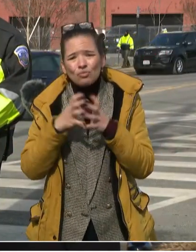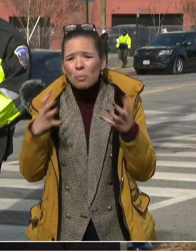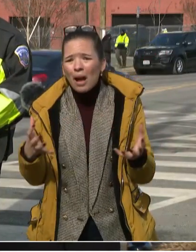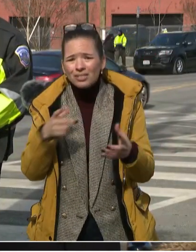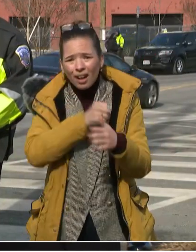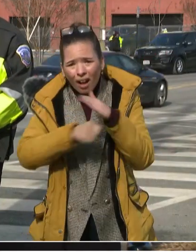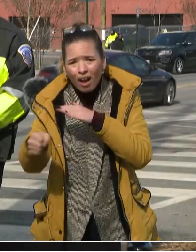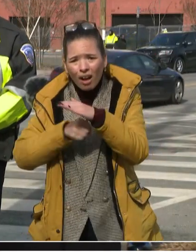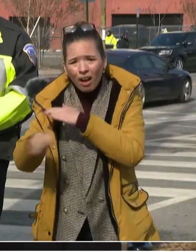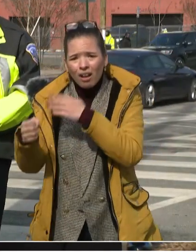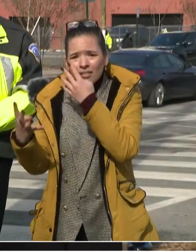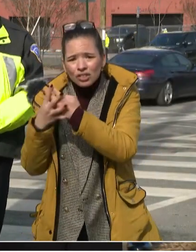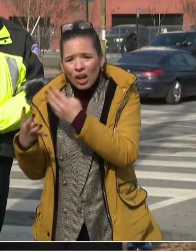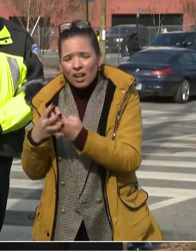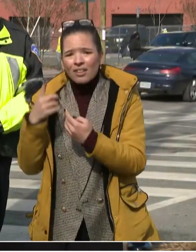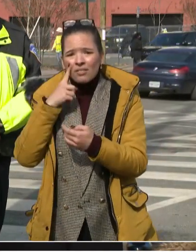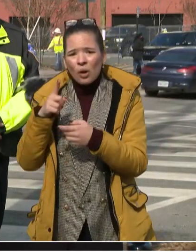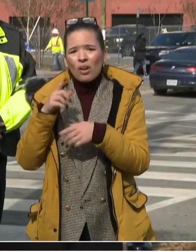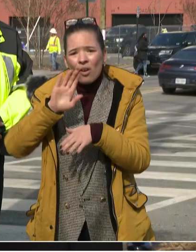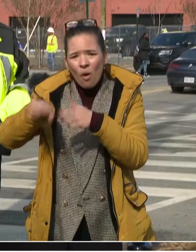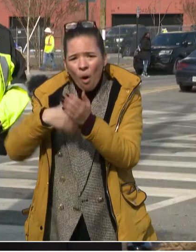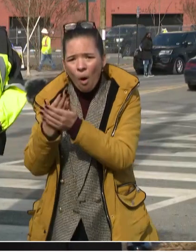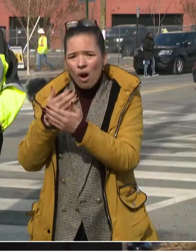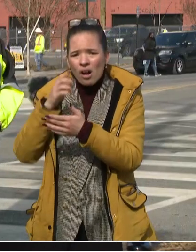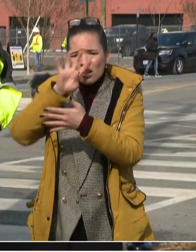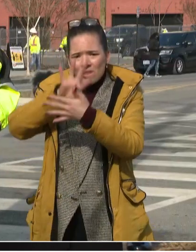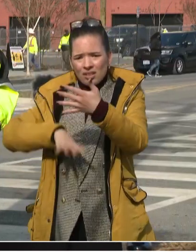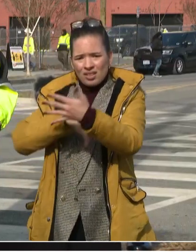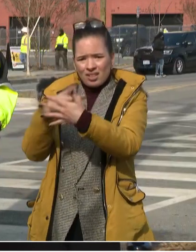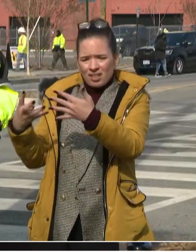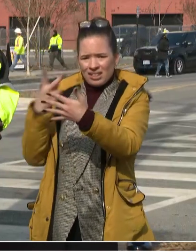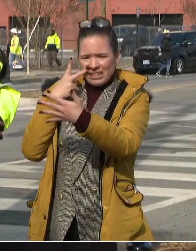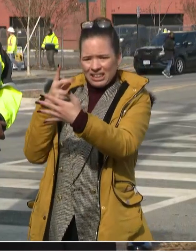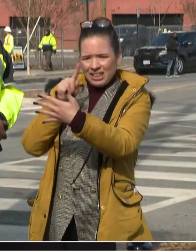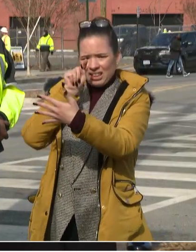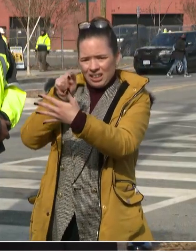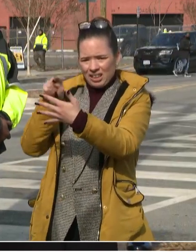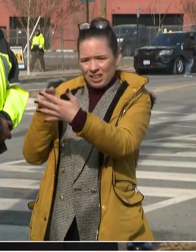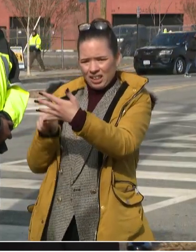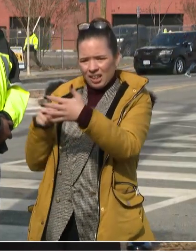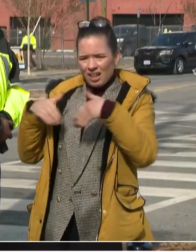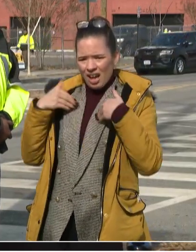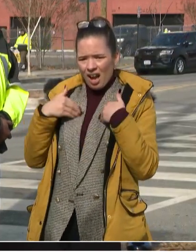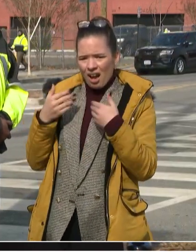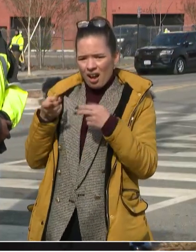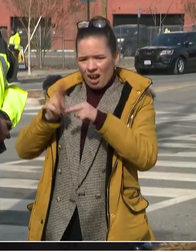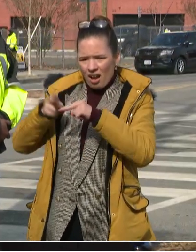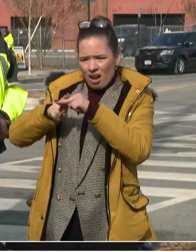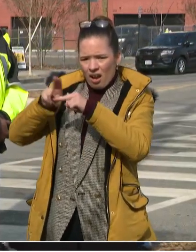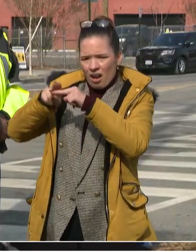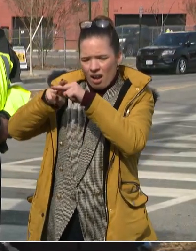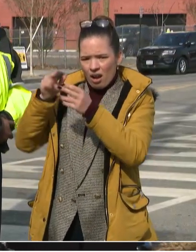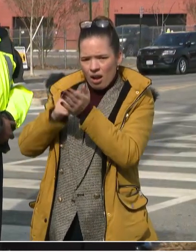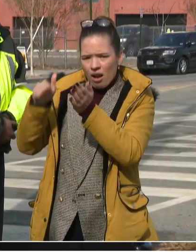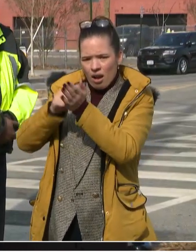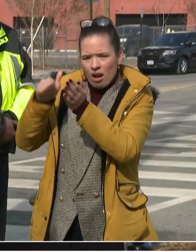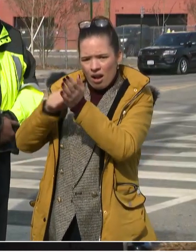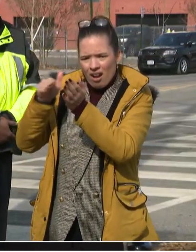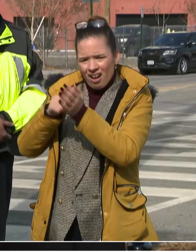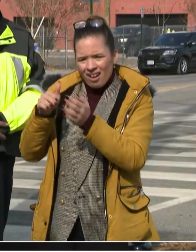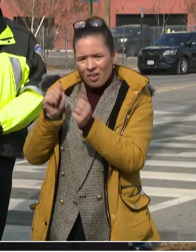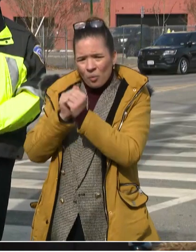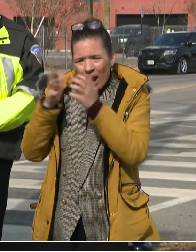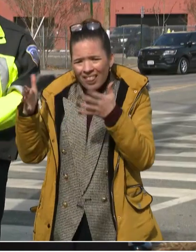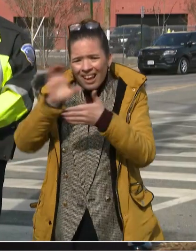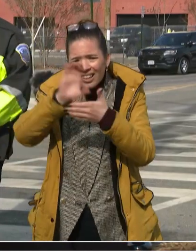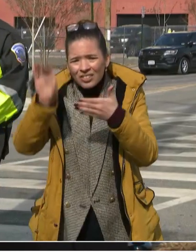some kind of matrix where we can understand the juveniles who keep re-offending without consequence. So yes, we can